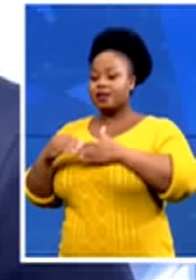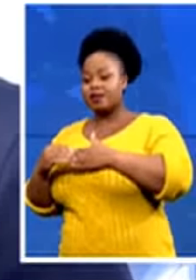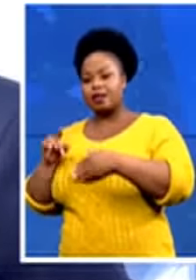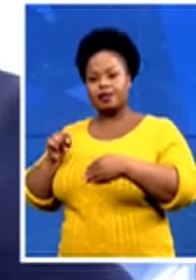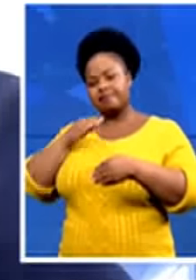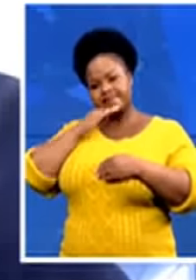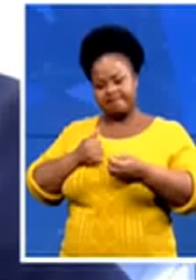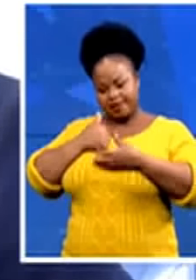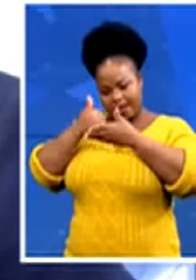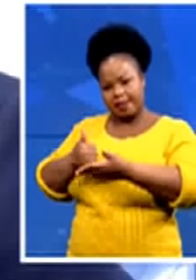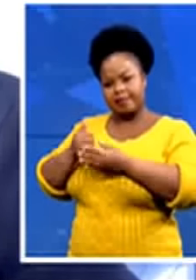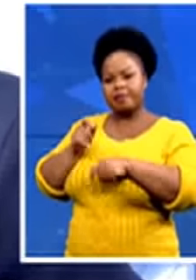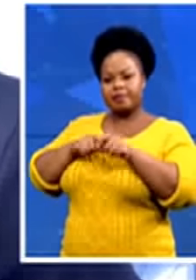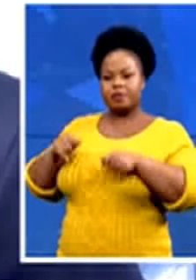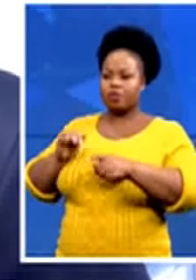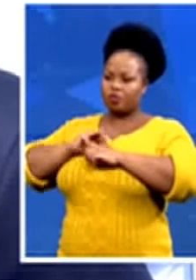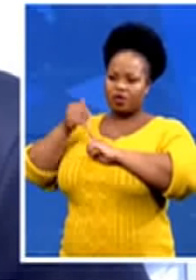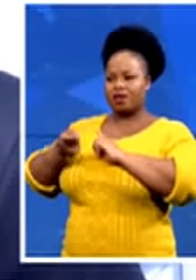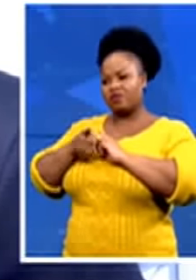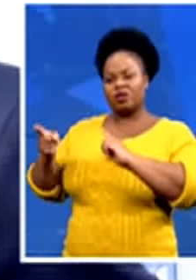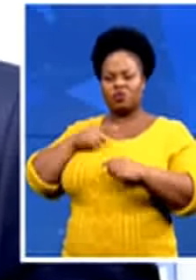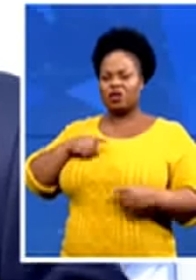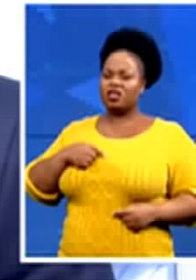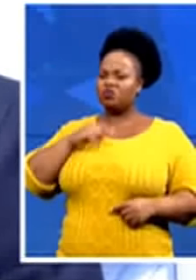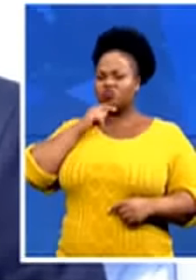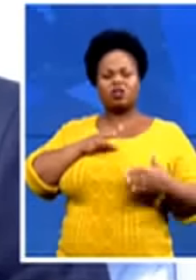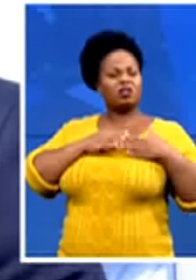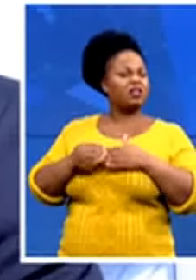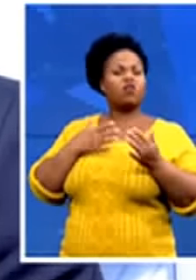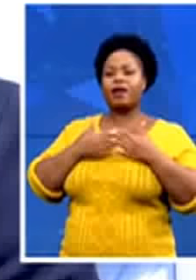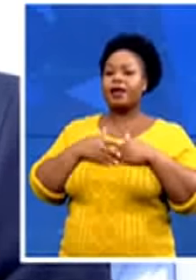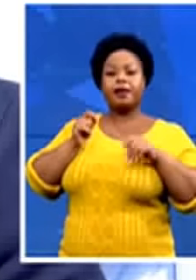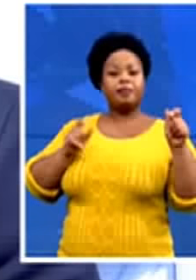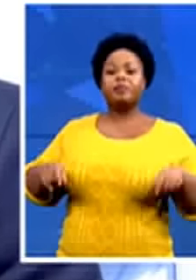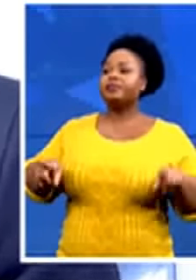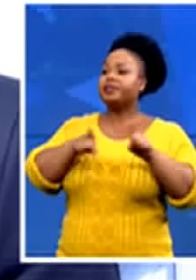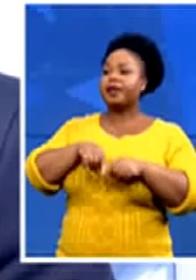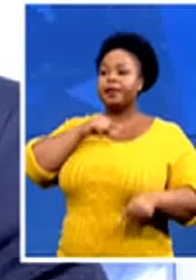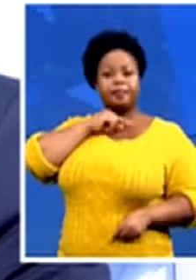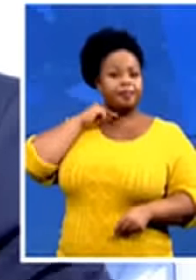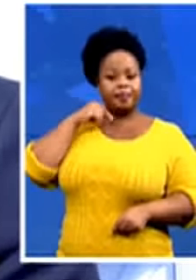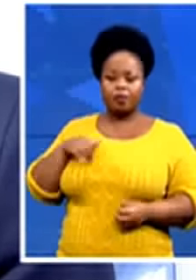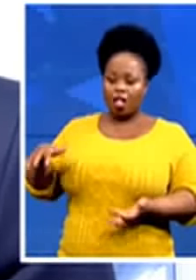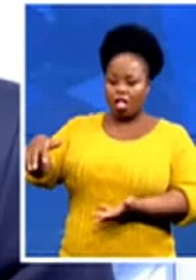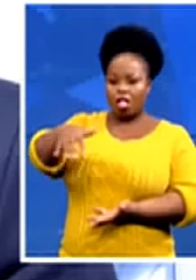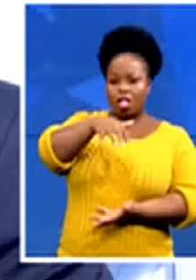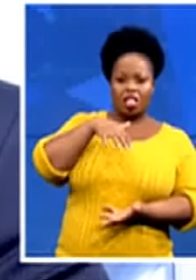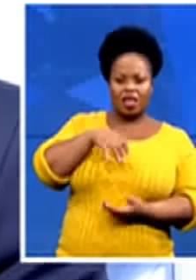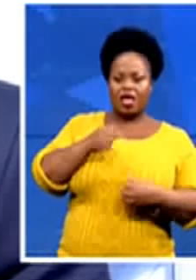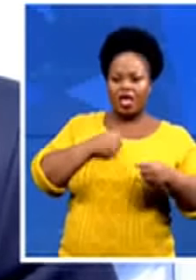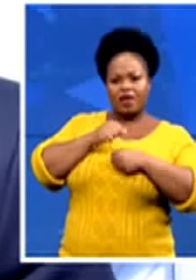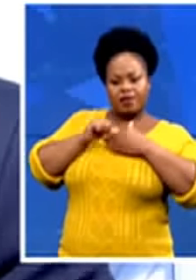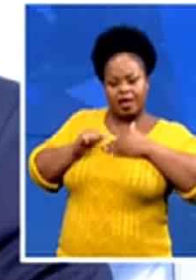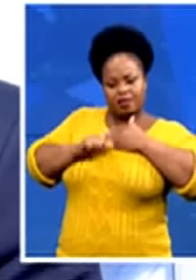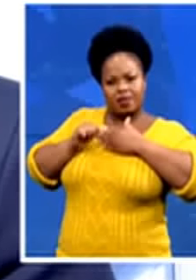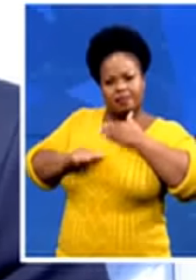uMagwaza be umholi wabonke abantu even abefundisi wabaxoxa la eZululand njalo ngonyaka behlangana nabo bonke abantu abadisable behlangana nabo